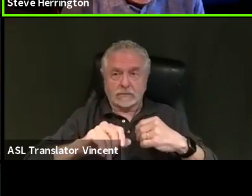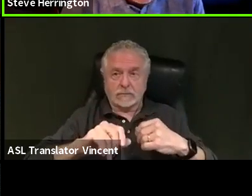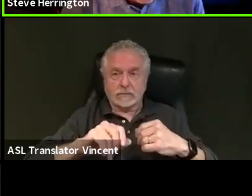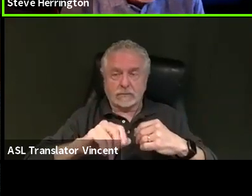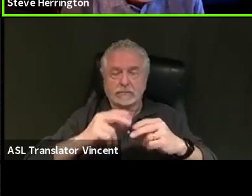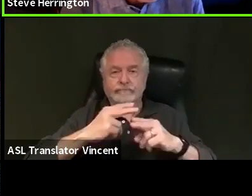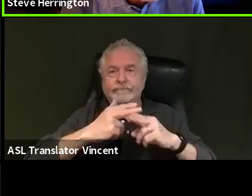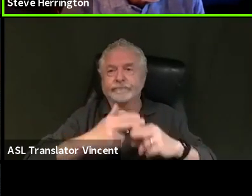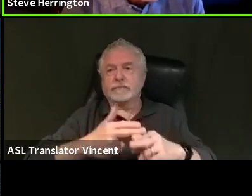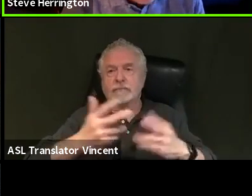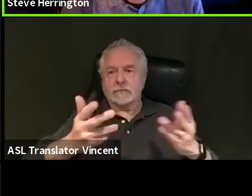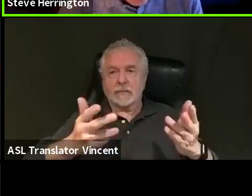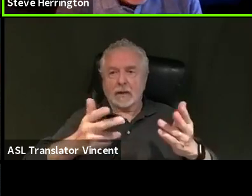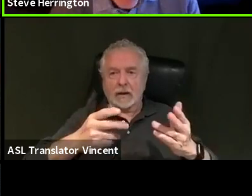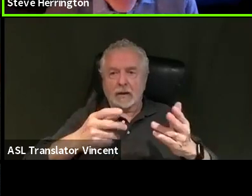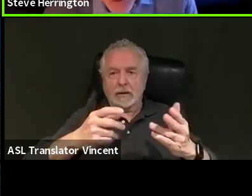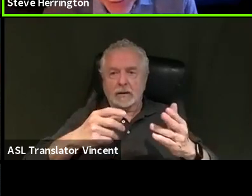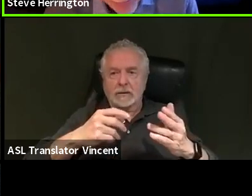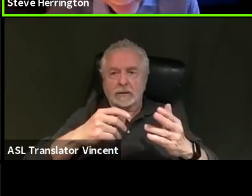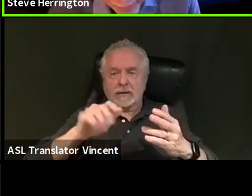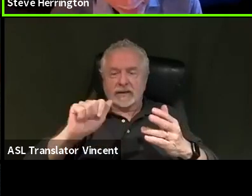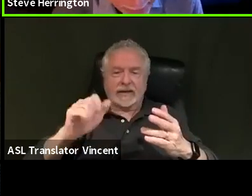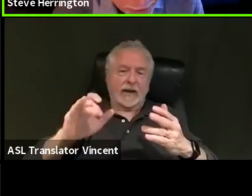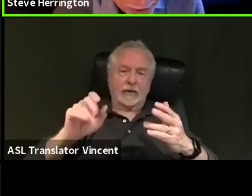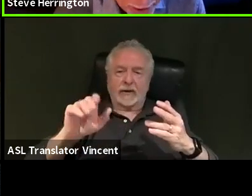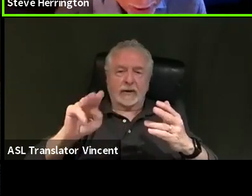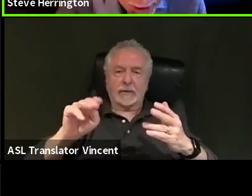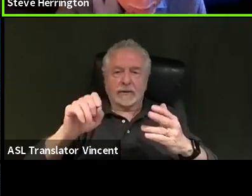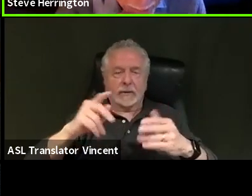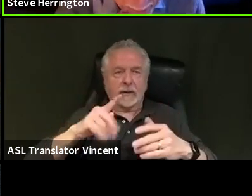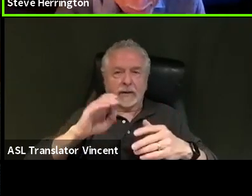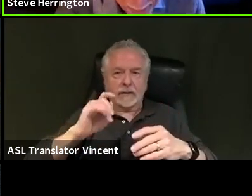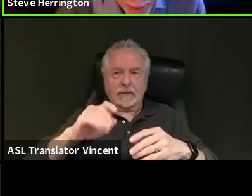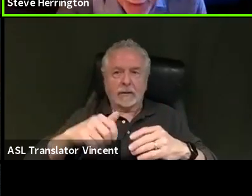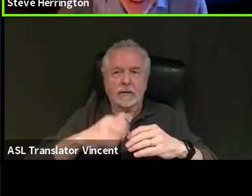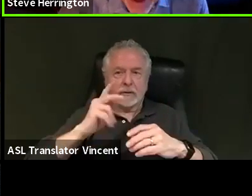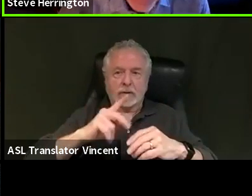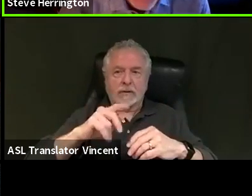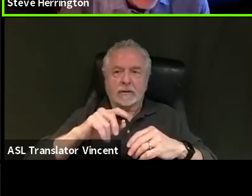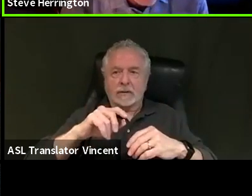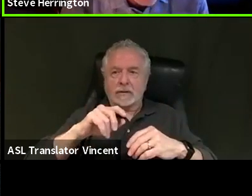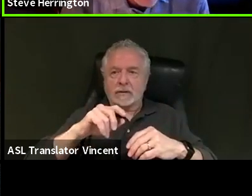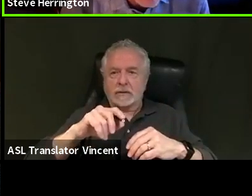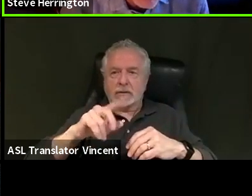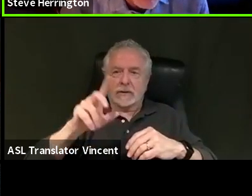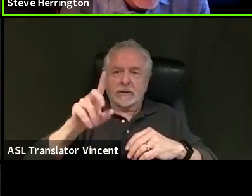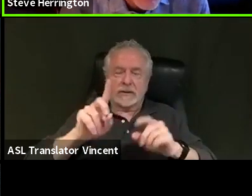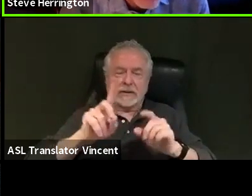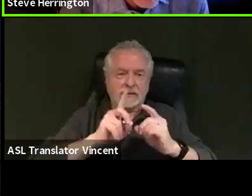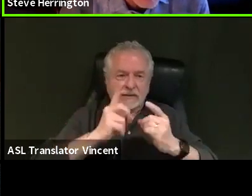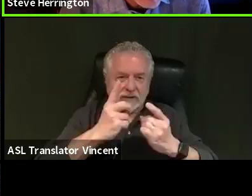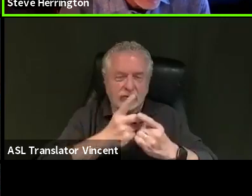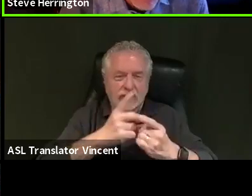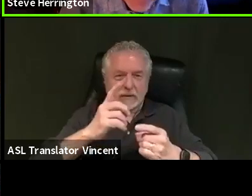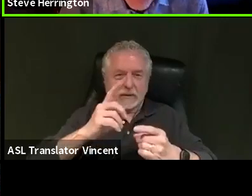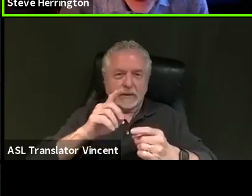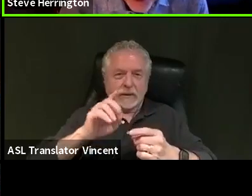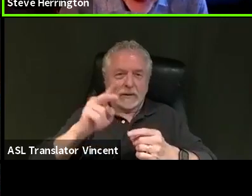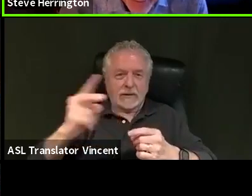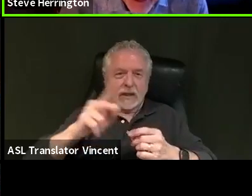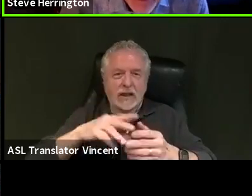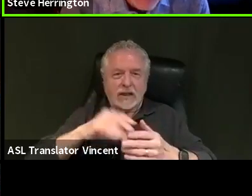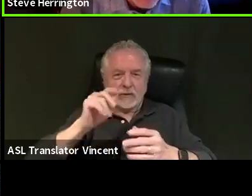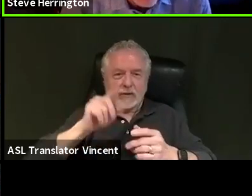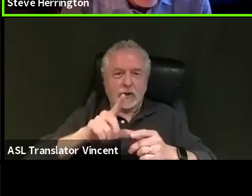what we call we have acronyms in public education, like most people. District second language